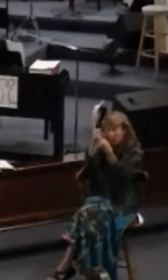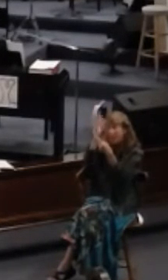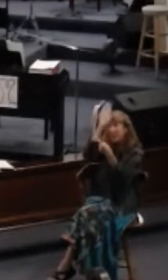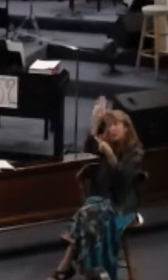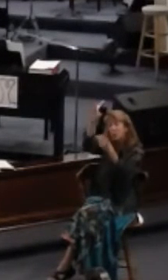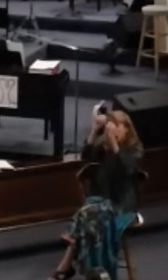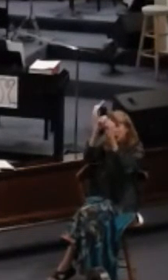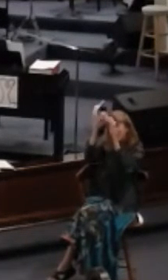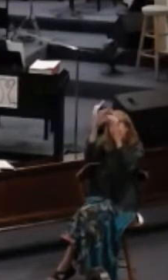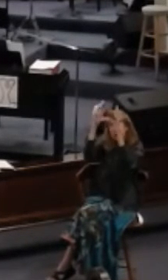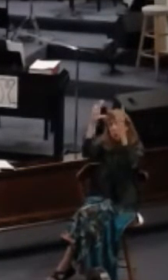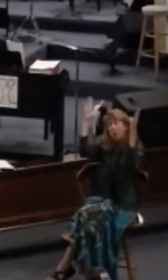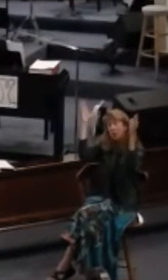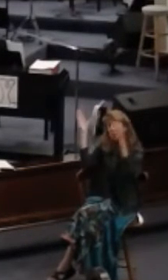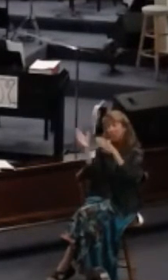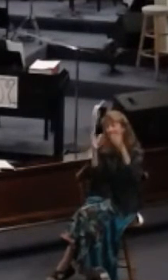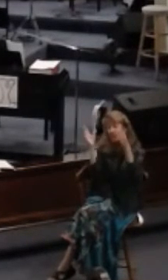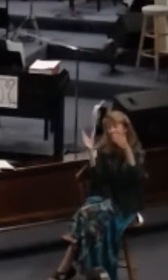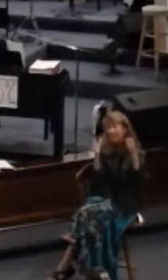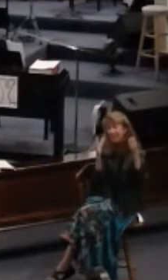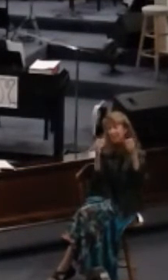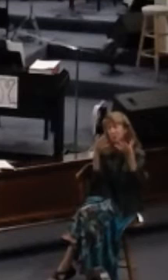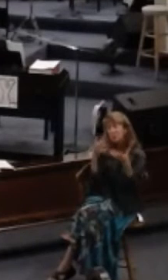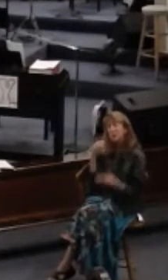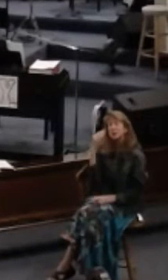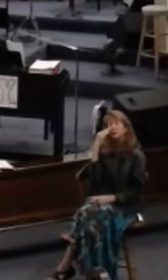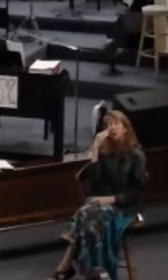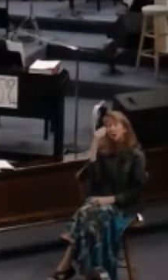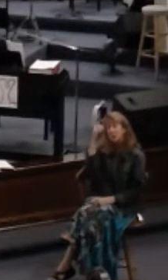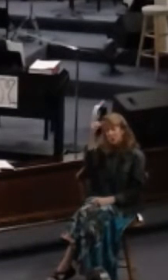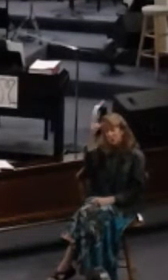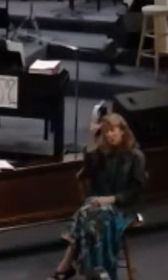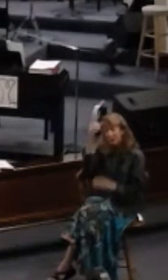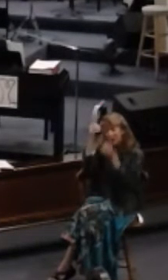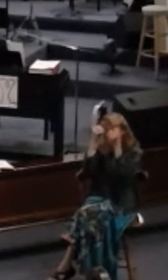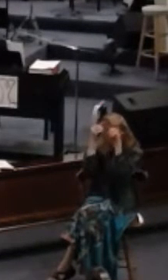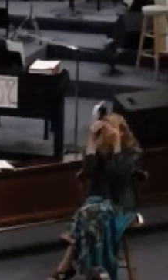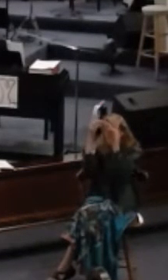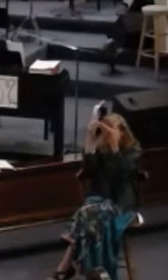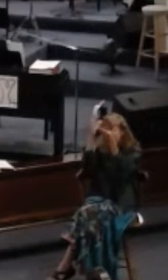We're to know your word and to obey your word.